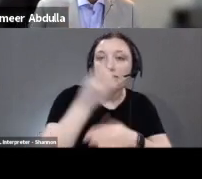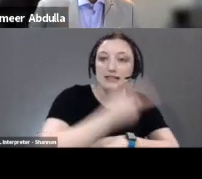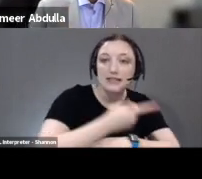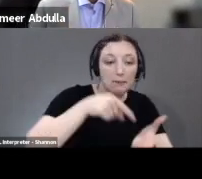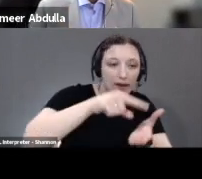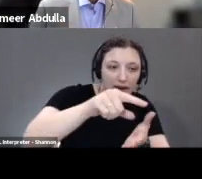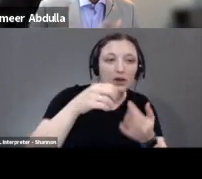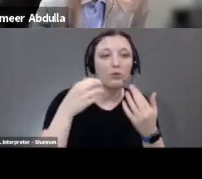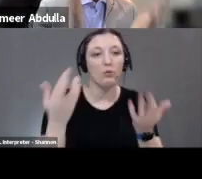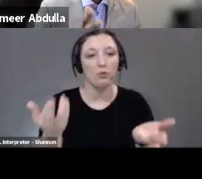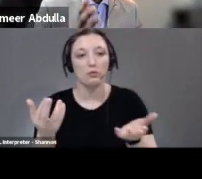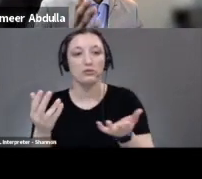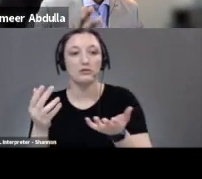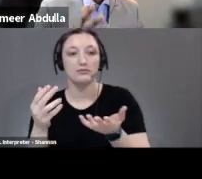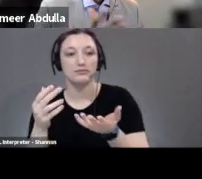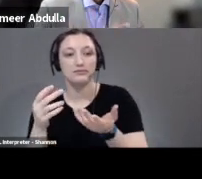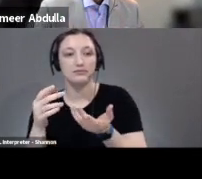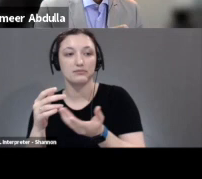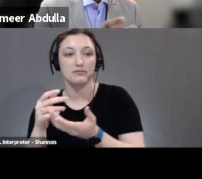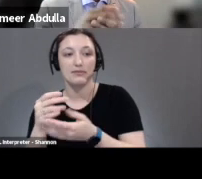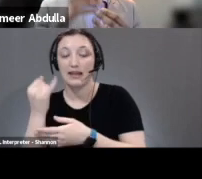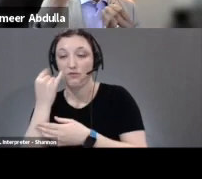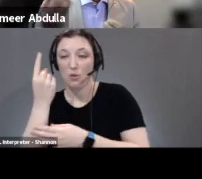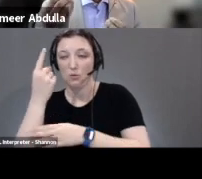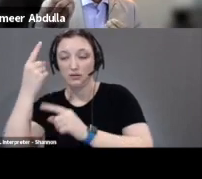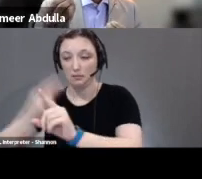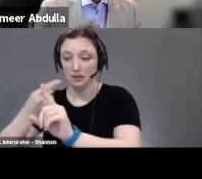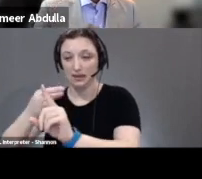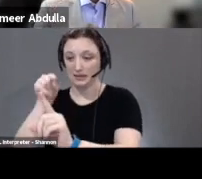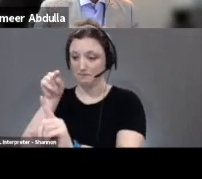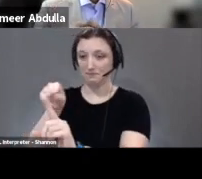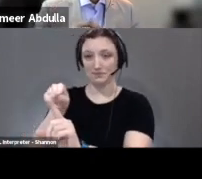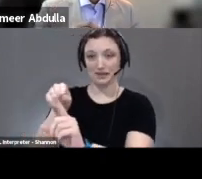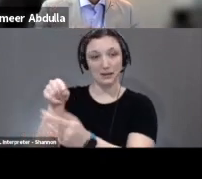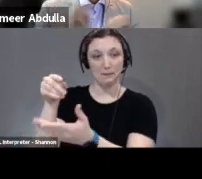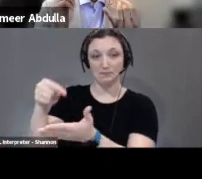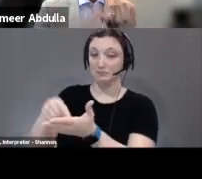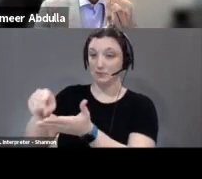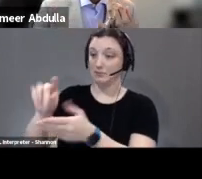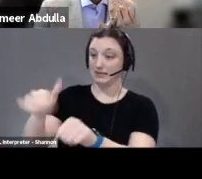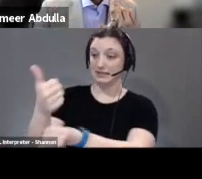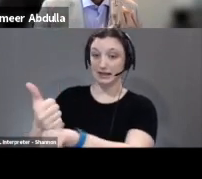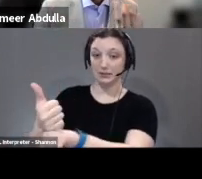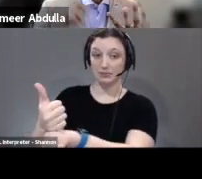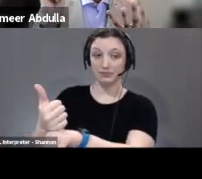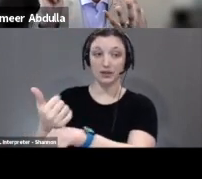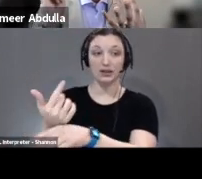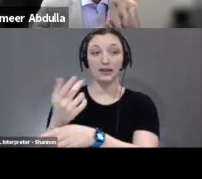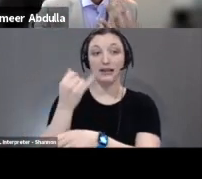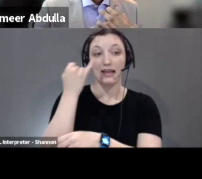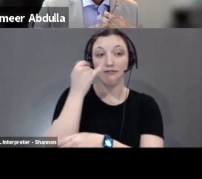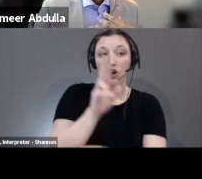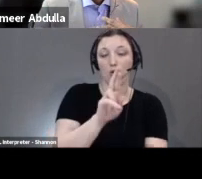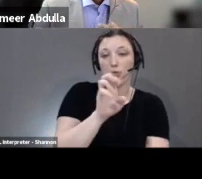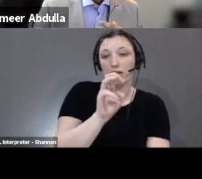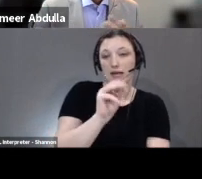compensation, if there is a payment in a month, then your remittance, so I'm talking about Canada Pension Plan,